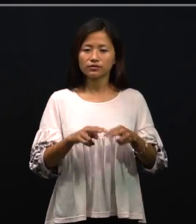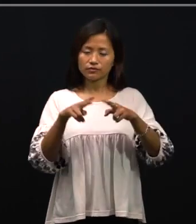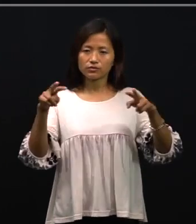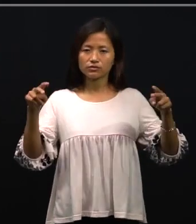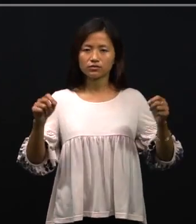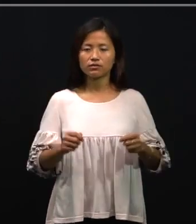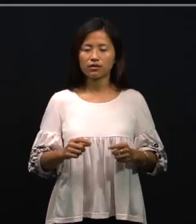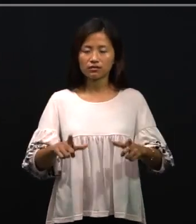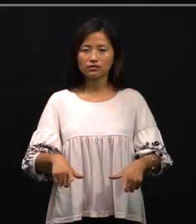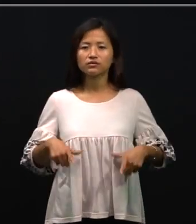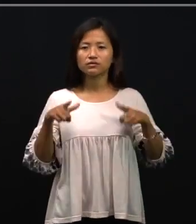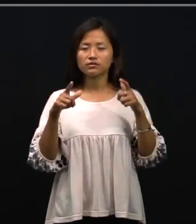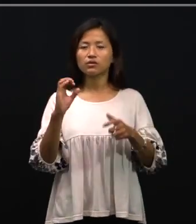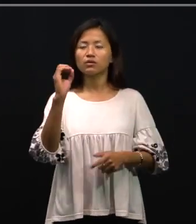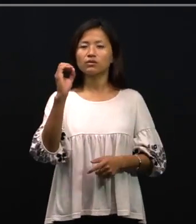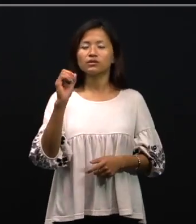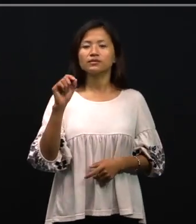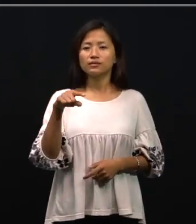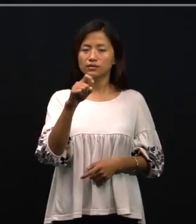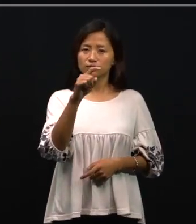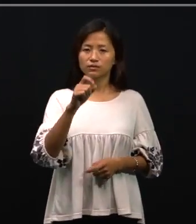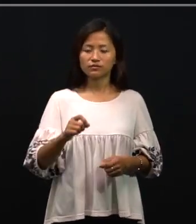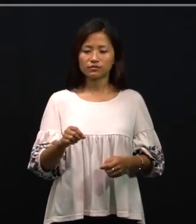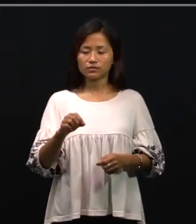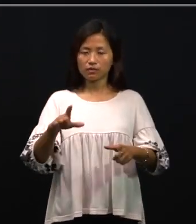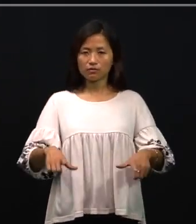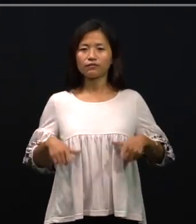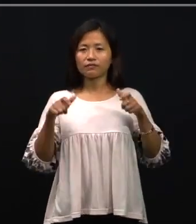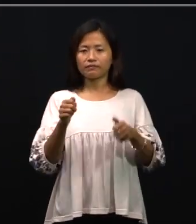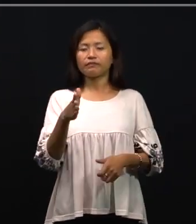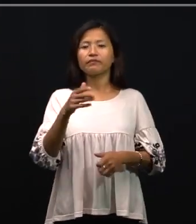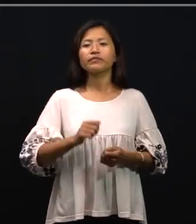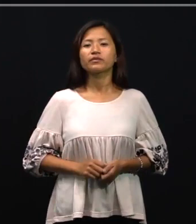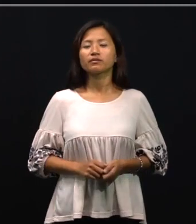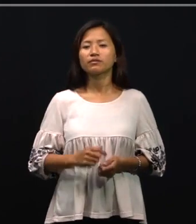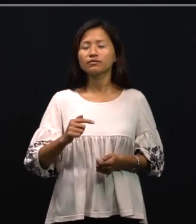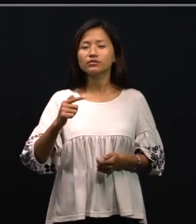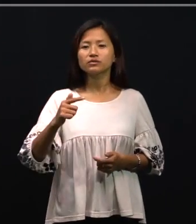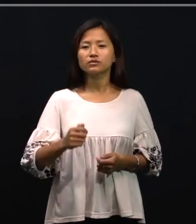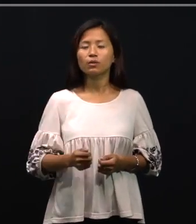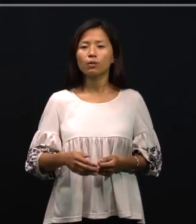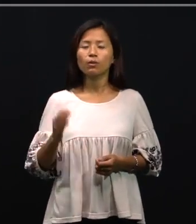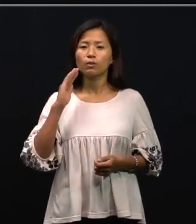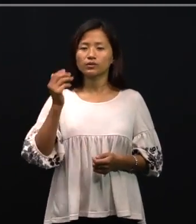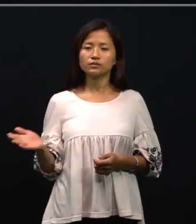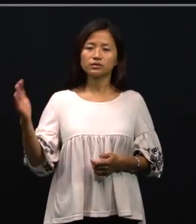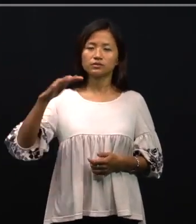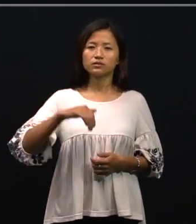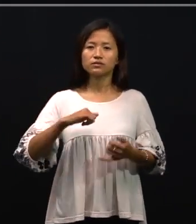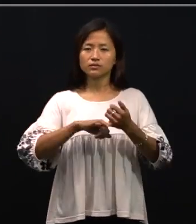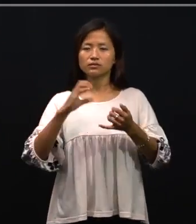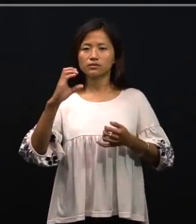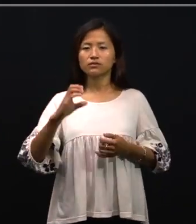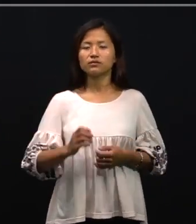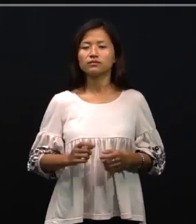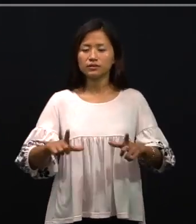differentiate living organisms from the non-living things. There are many features, but when it comes to science, some of the important features